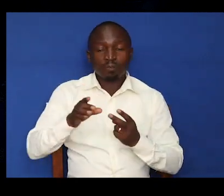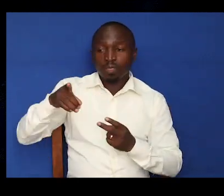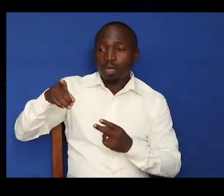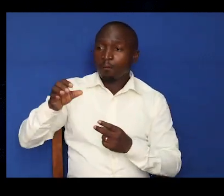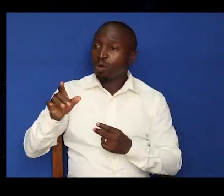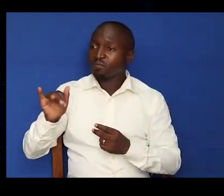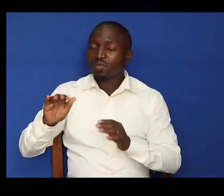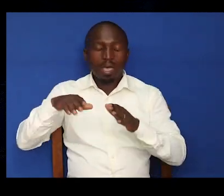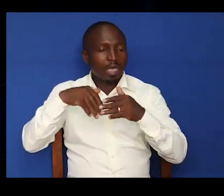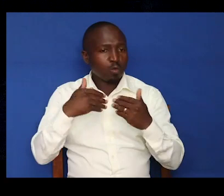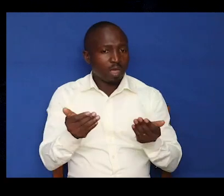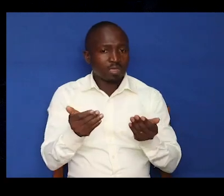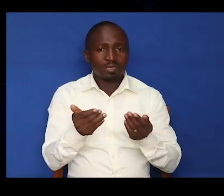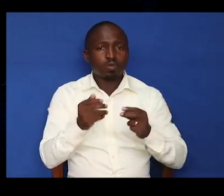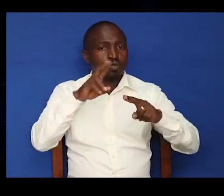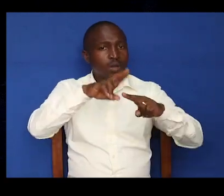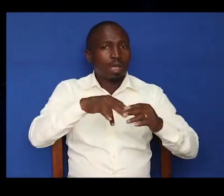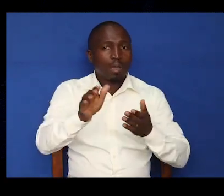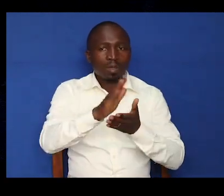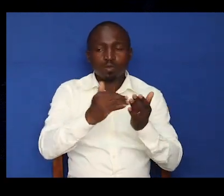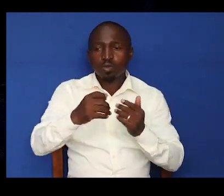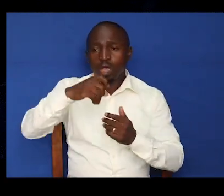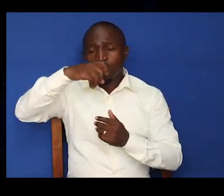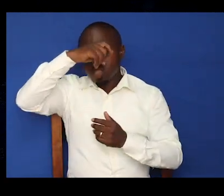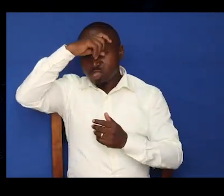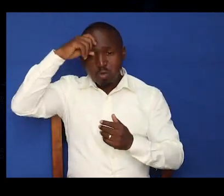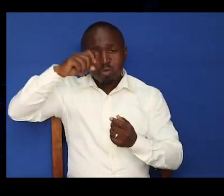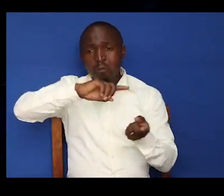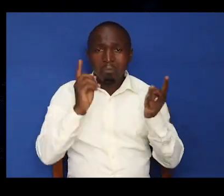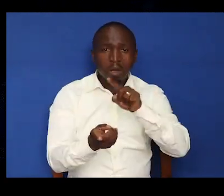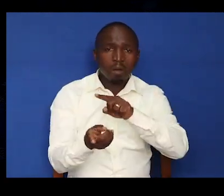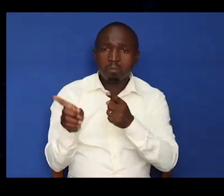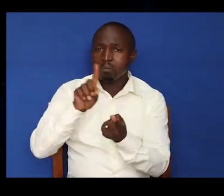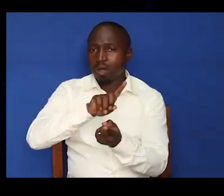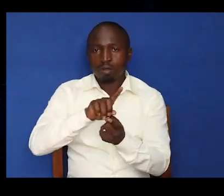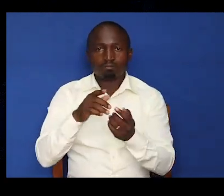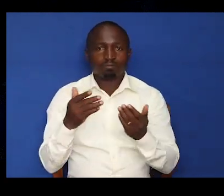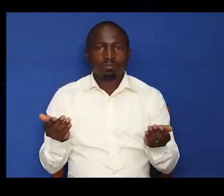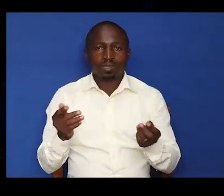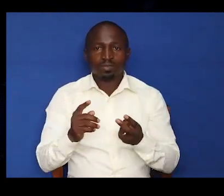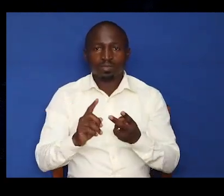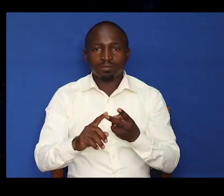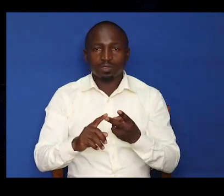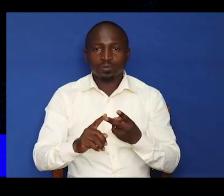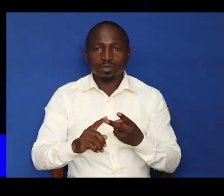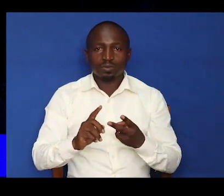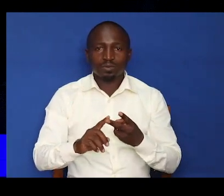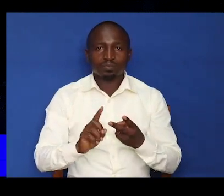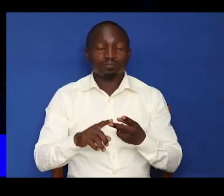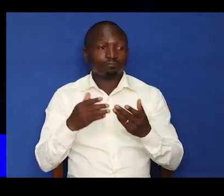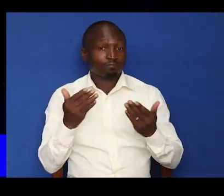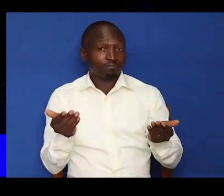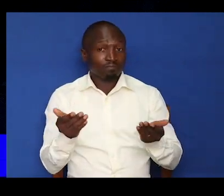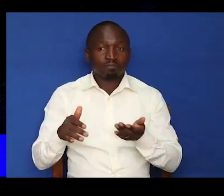cannot tolerate prolonged exposures to cold or sudden temperature change. Coral reefs occur where